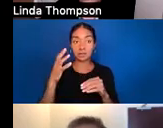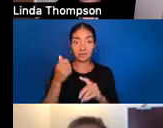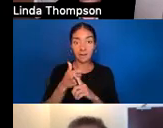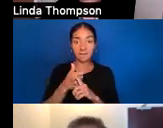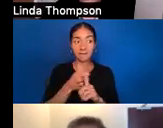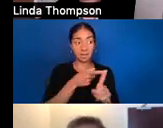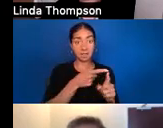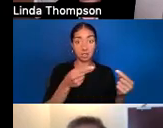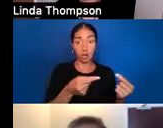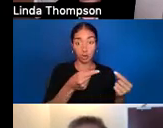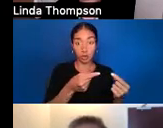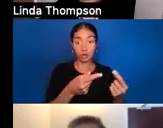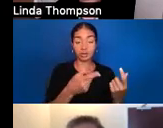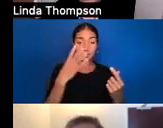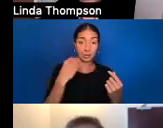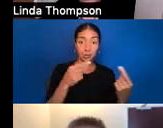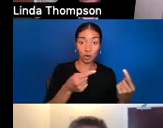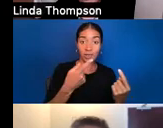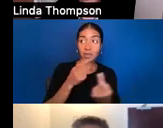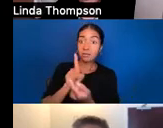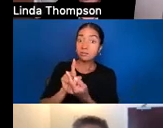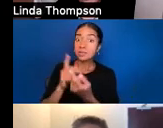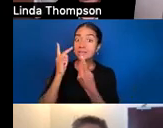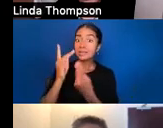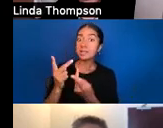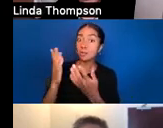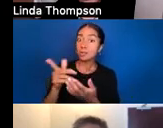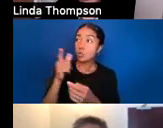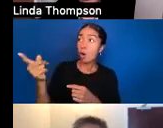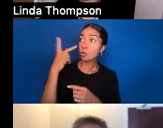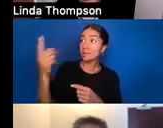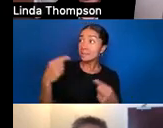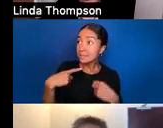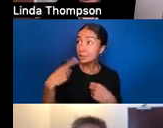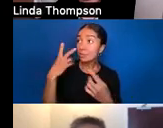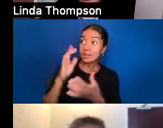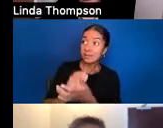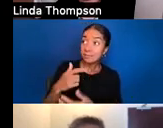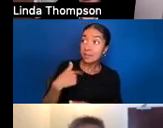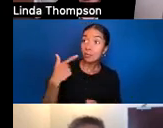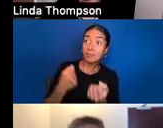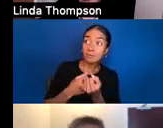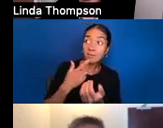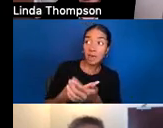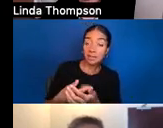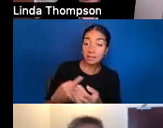somebody who sees them and believes them and validates them, it can be,